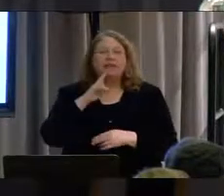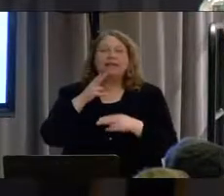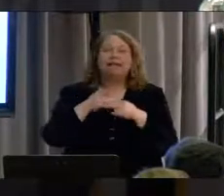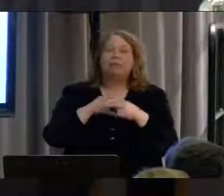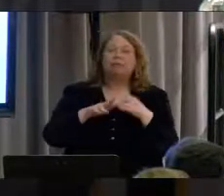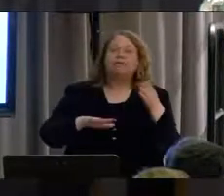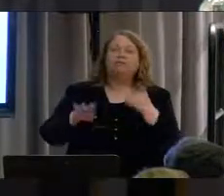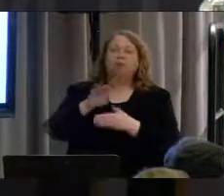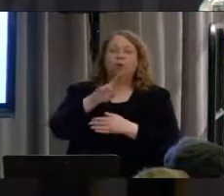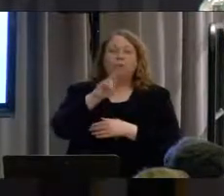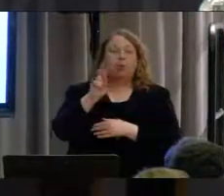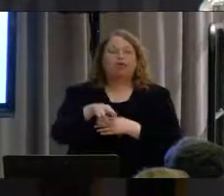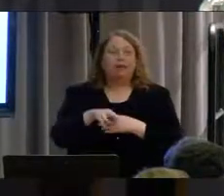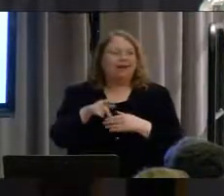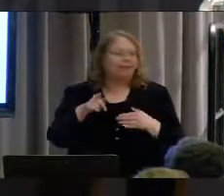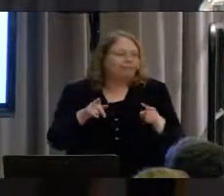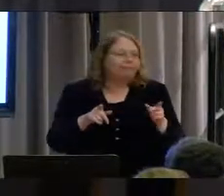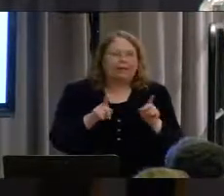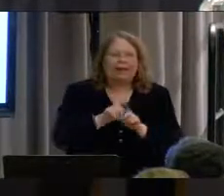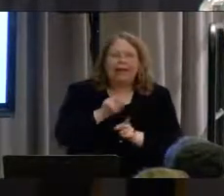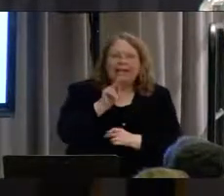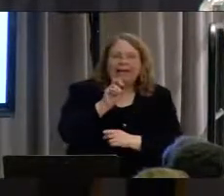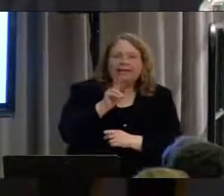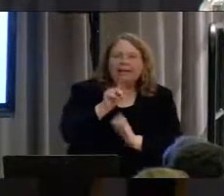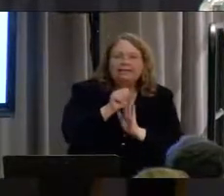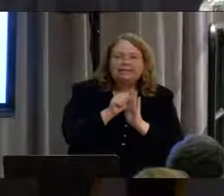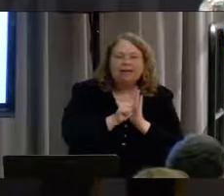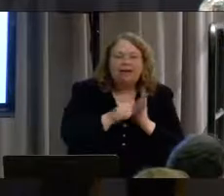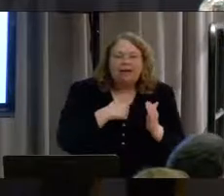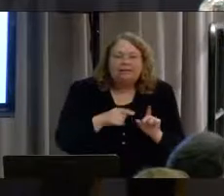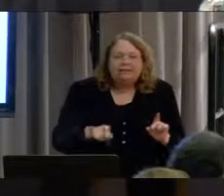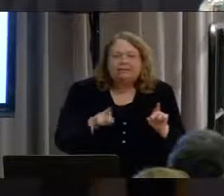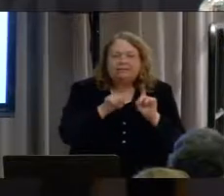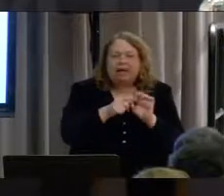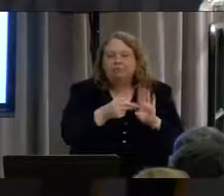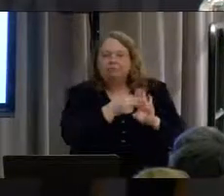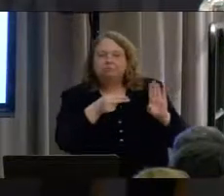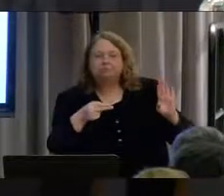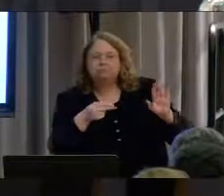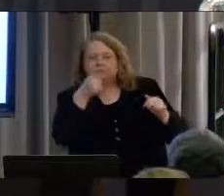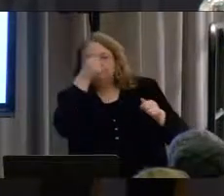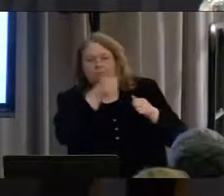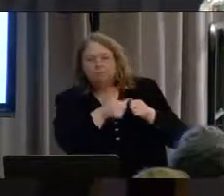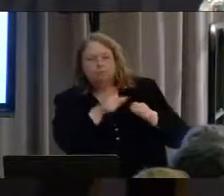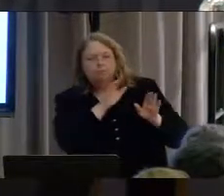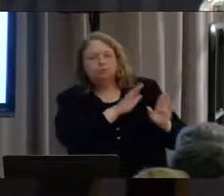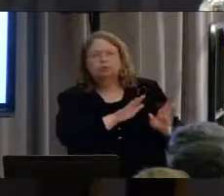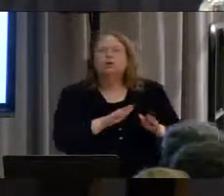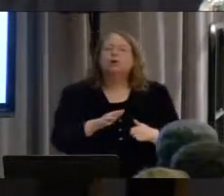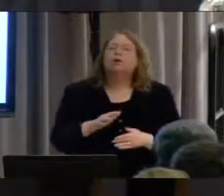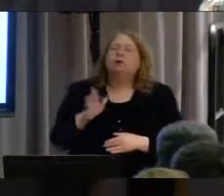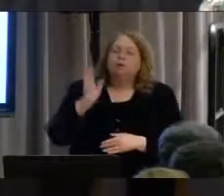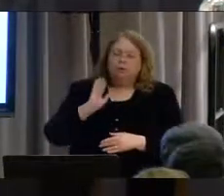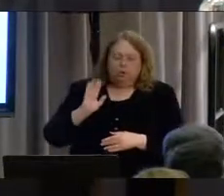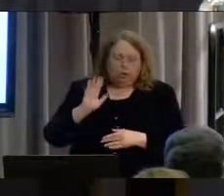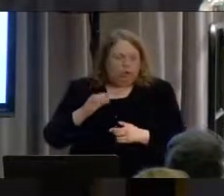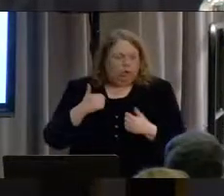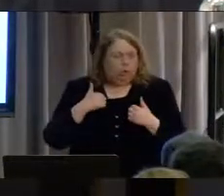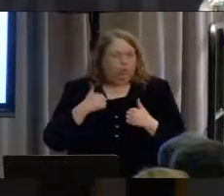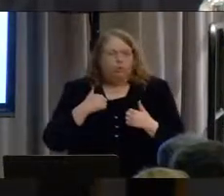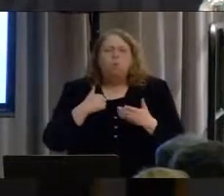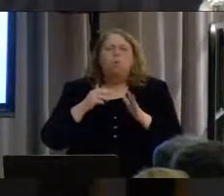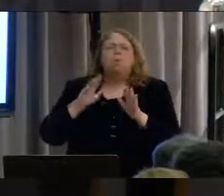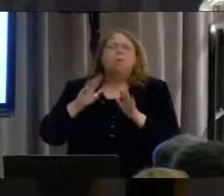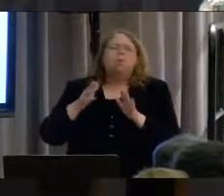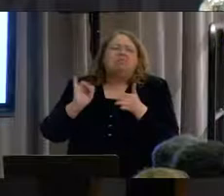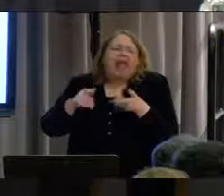of like Kent State, right? Mm-hmm. You kind of have that aura. We don't do ourselves, as maybe people tried to in earlier generations, that's